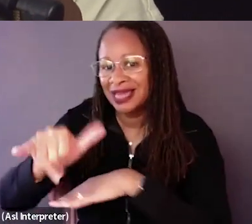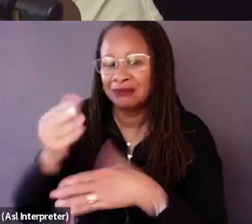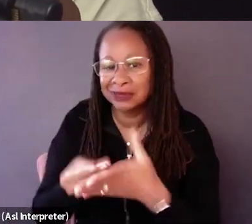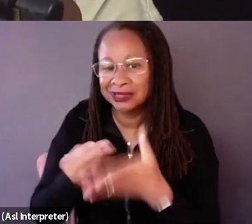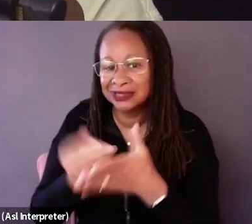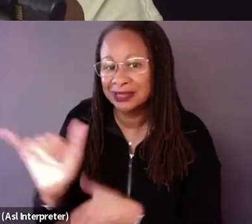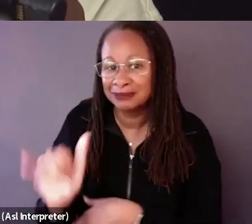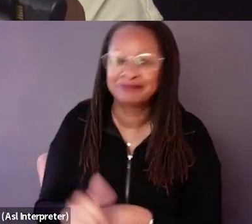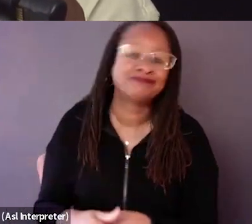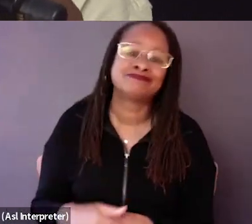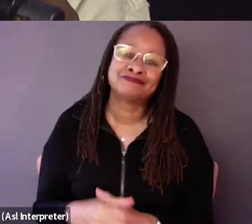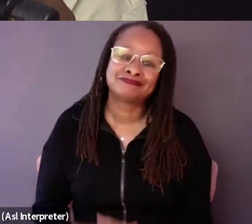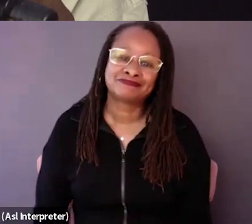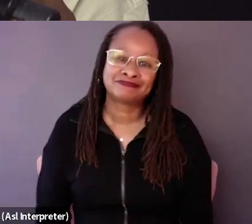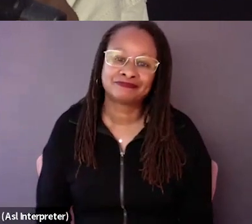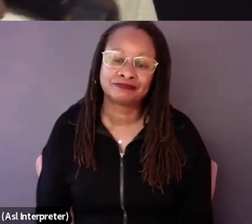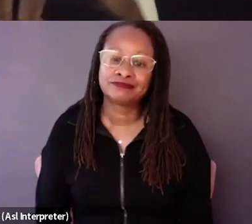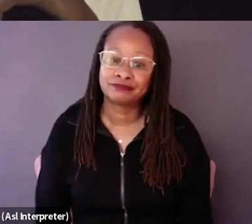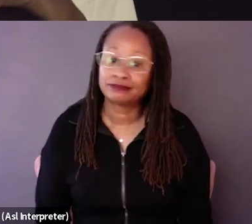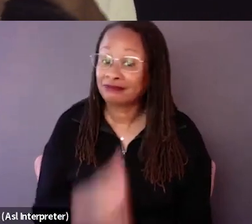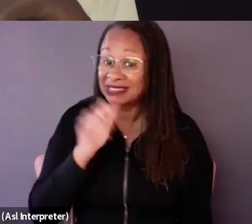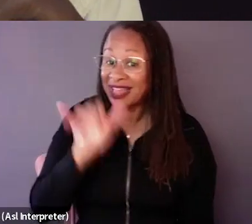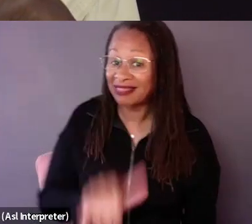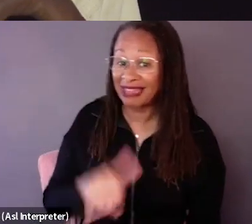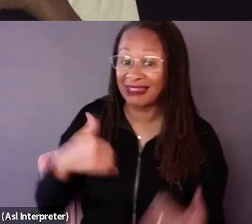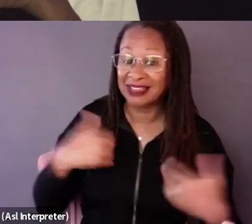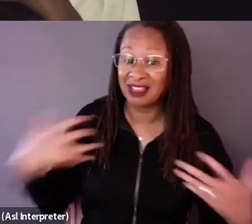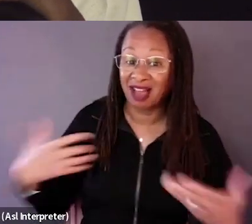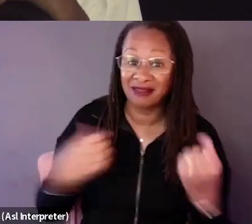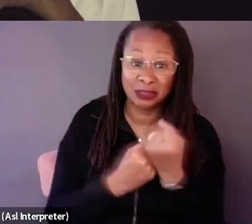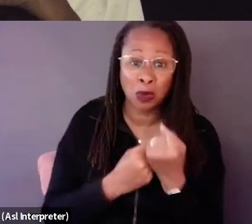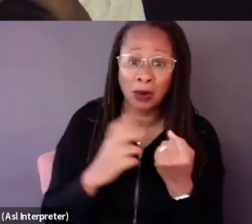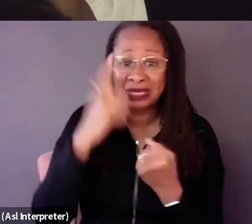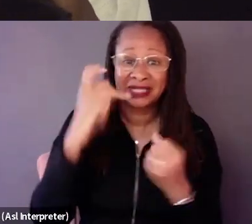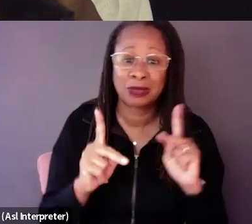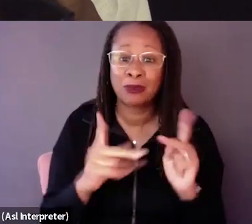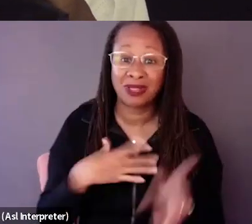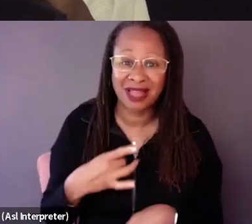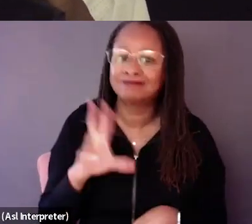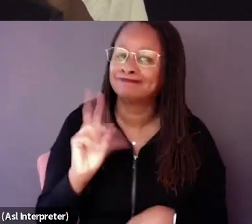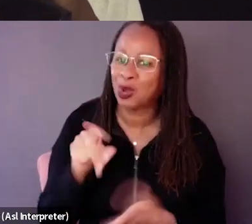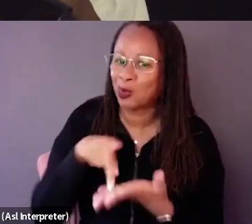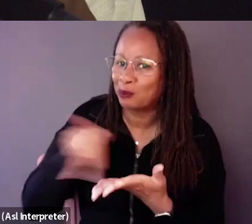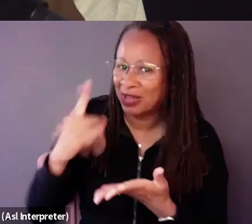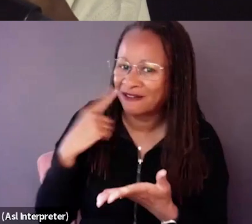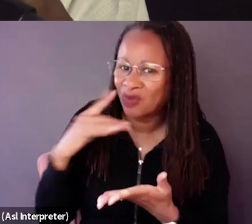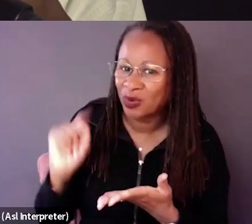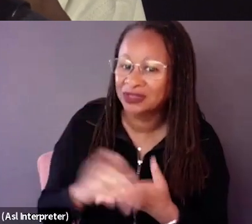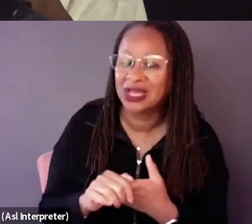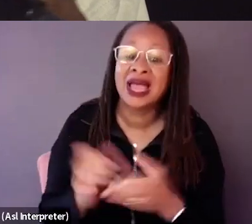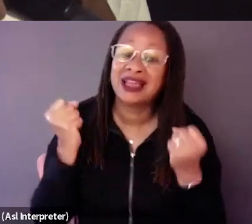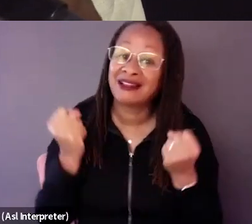There's very little support for Museveni. A lot of the supporters he has are paid to be, there's